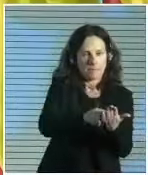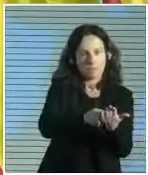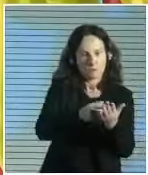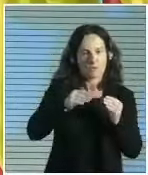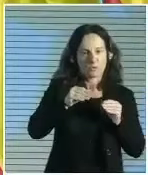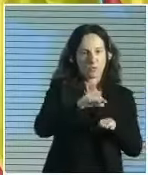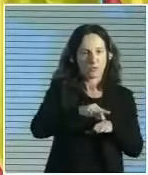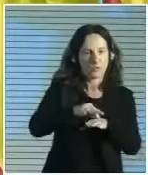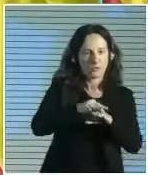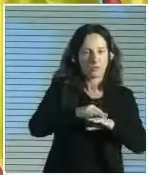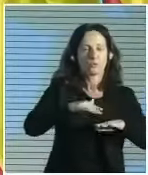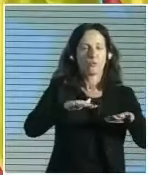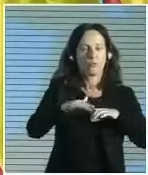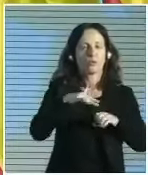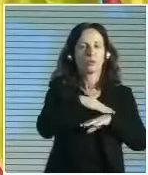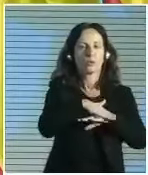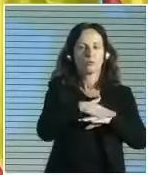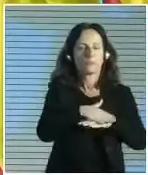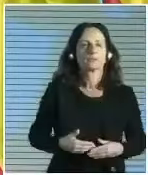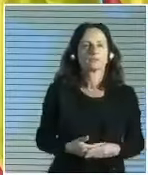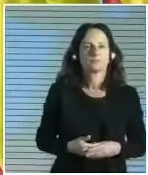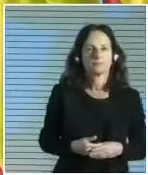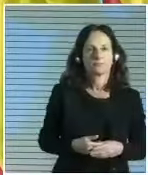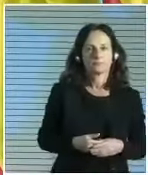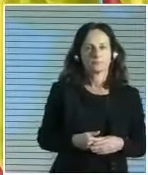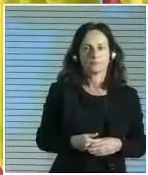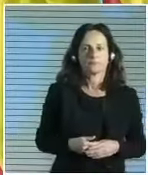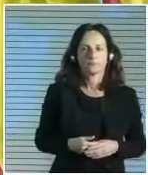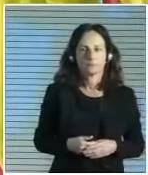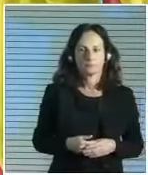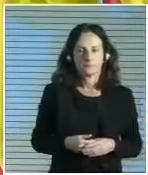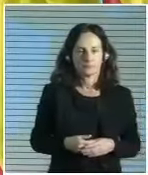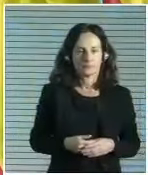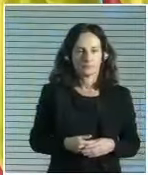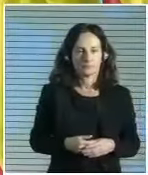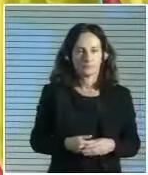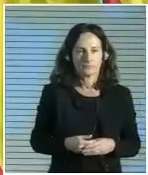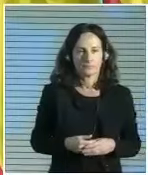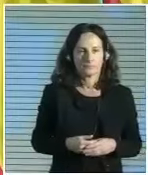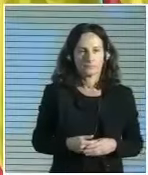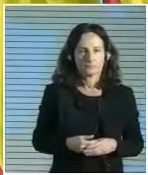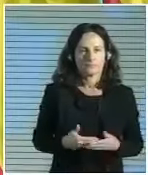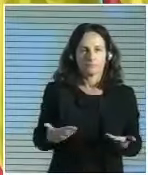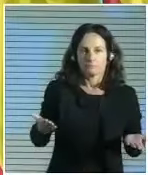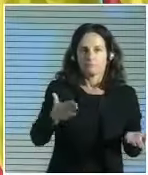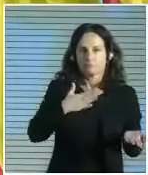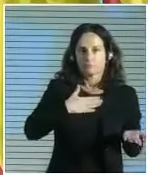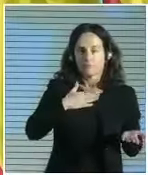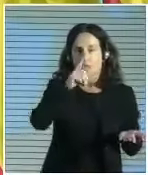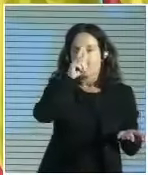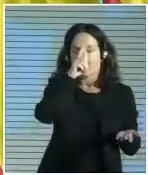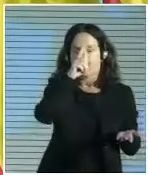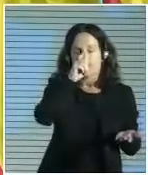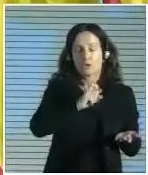support decarbonization goals, to achieve net zero by 2050, and also to take into account regenerative